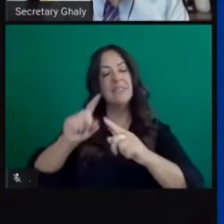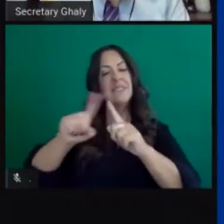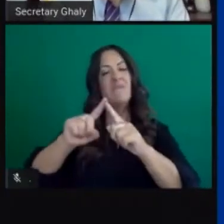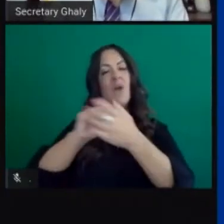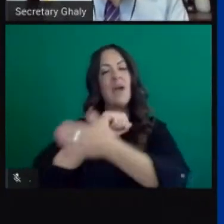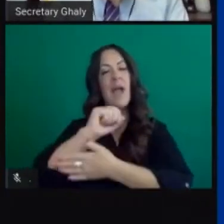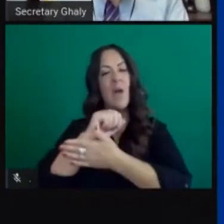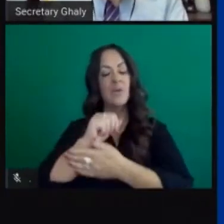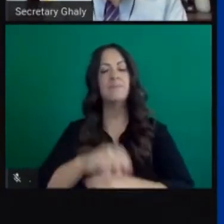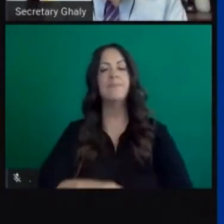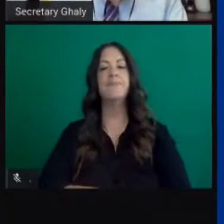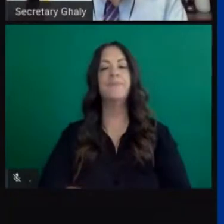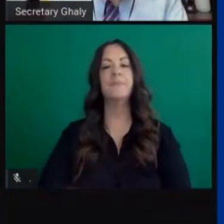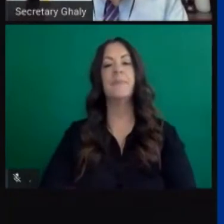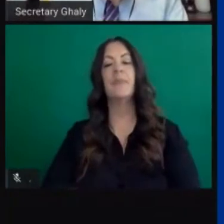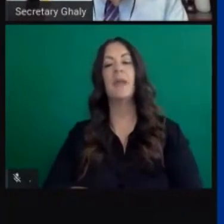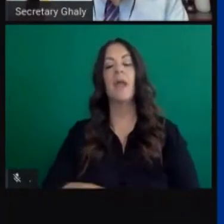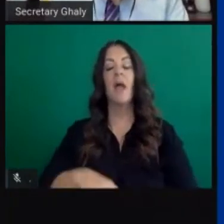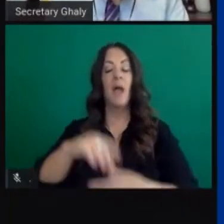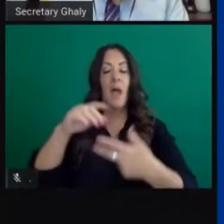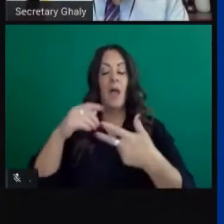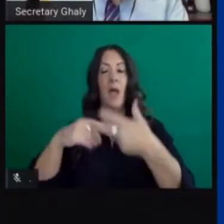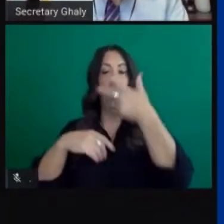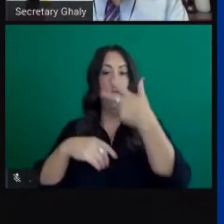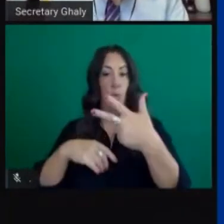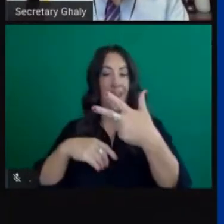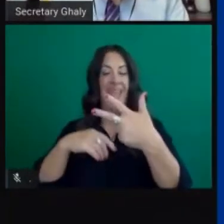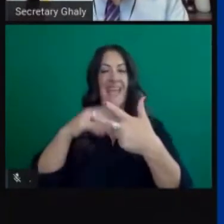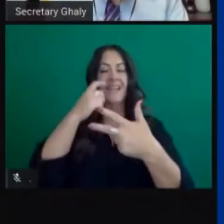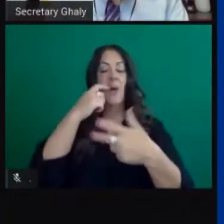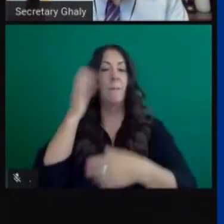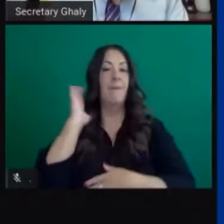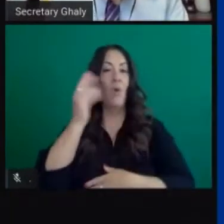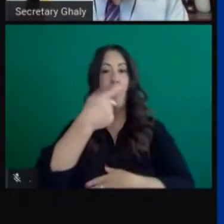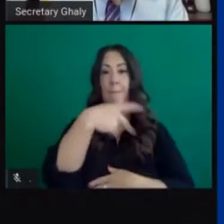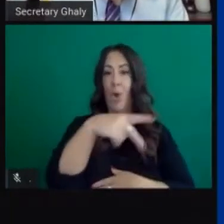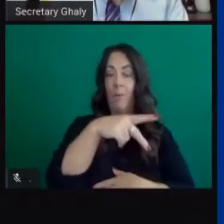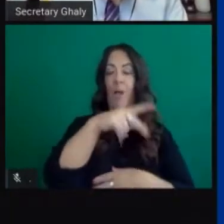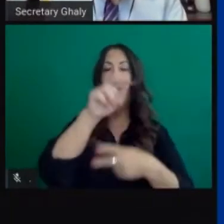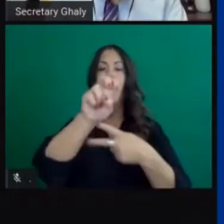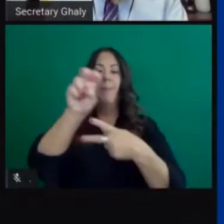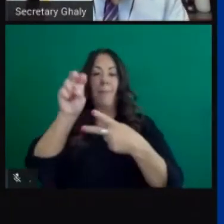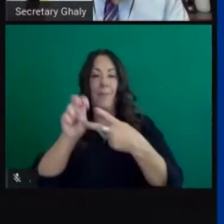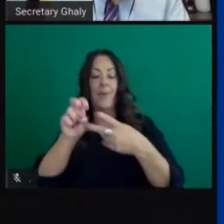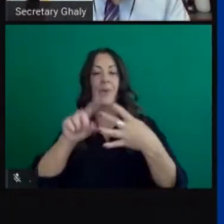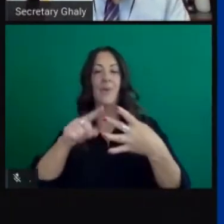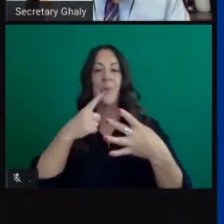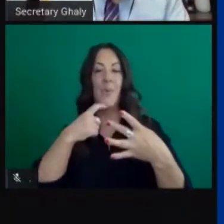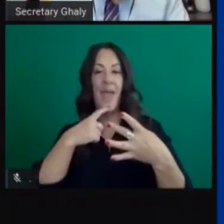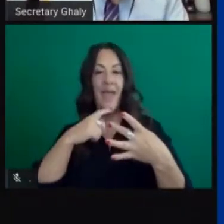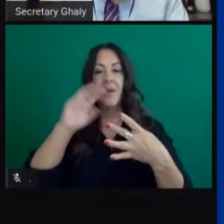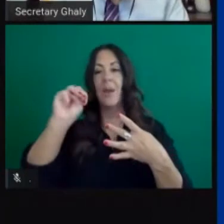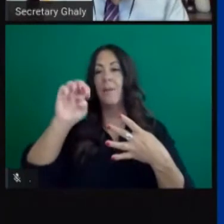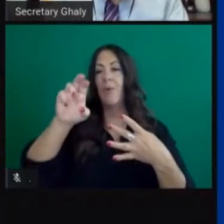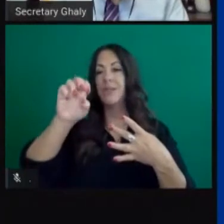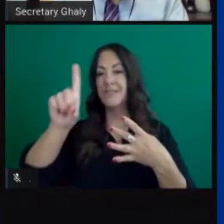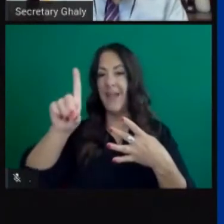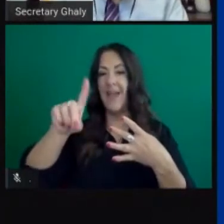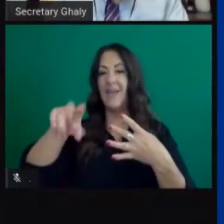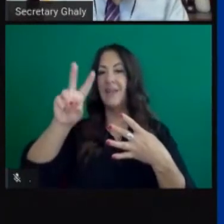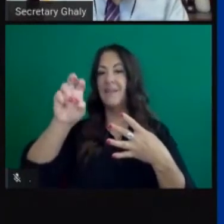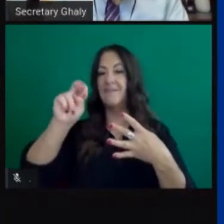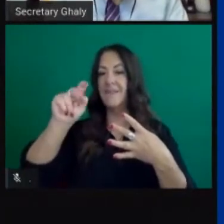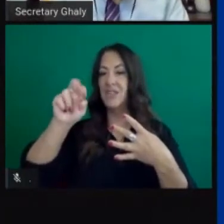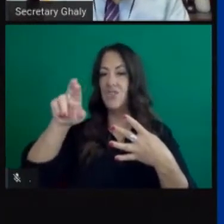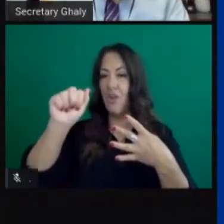are moving from purple to red. That's Merced, Ventura, and Yuba. 1 county, Inyo,